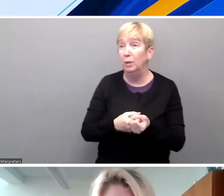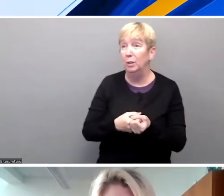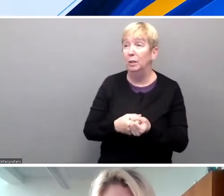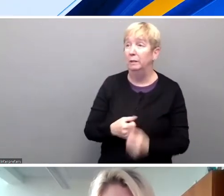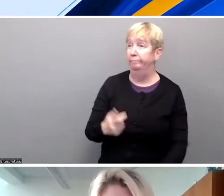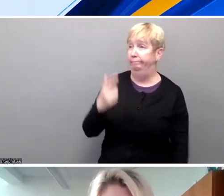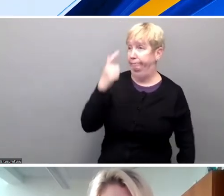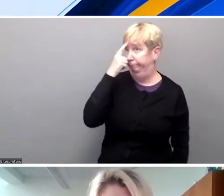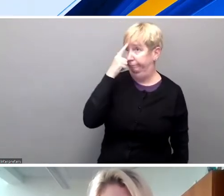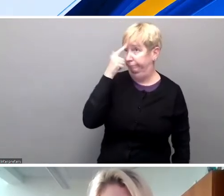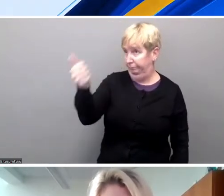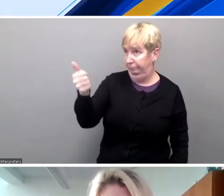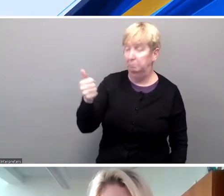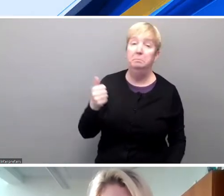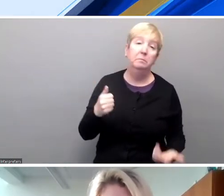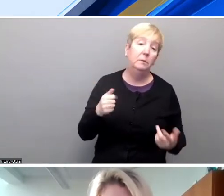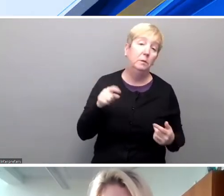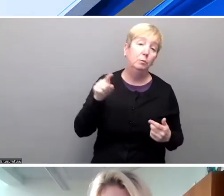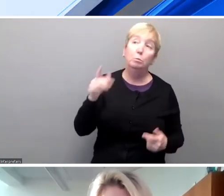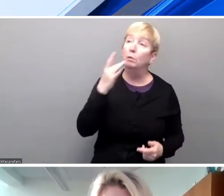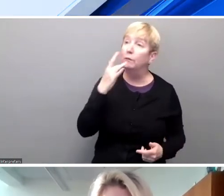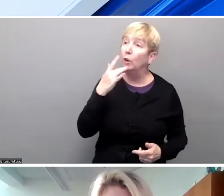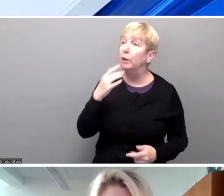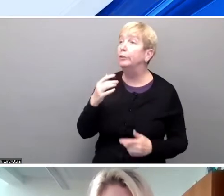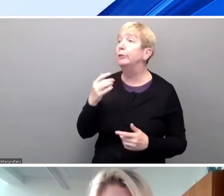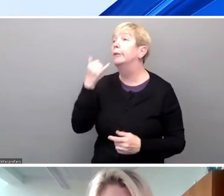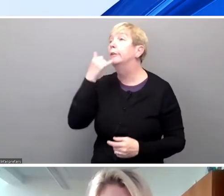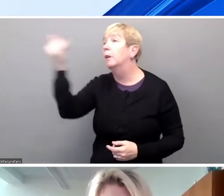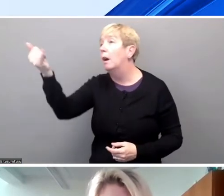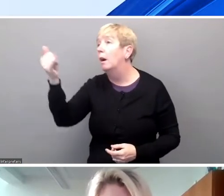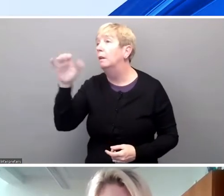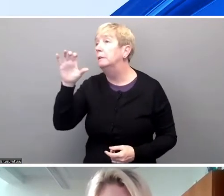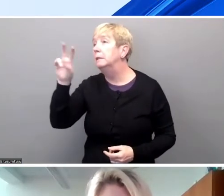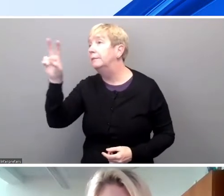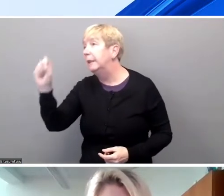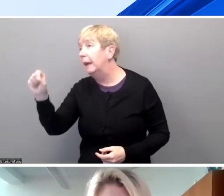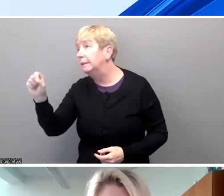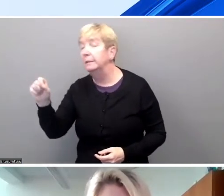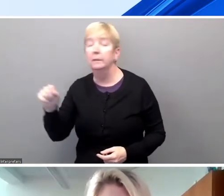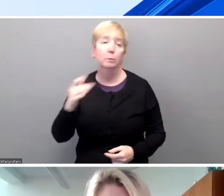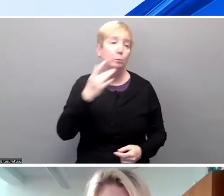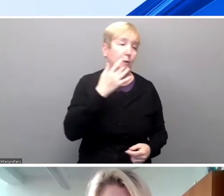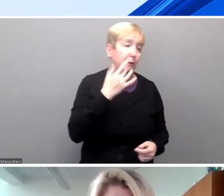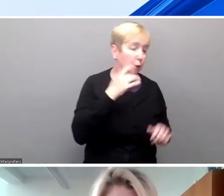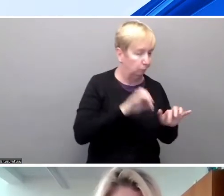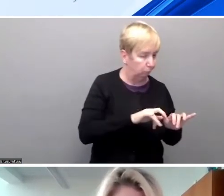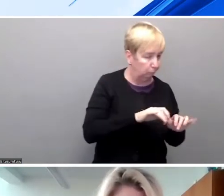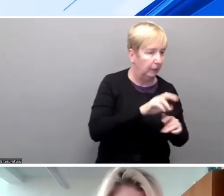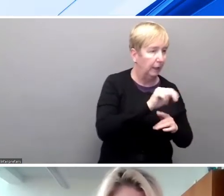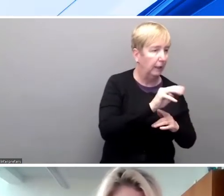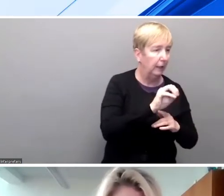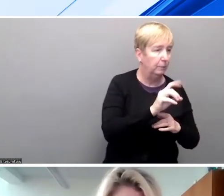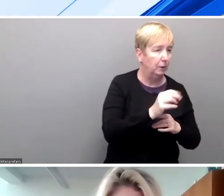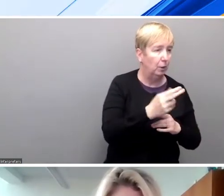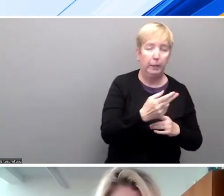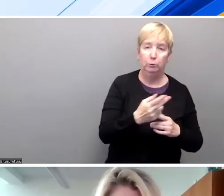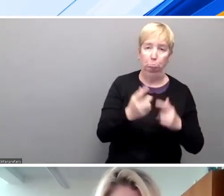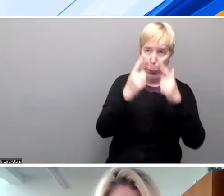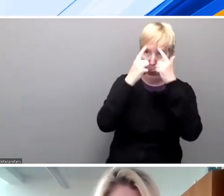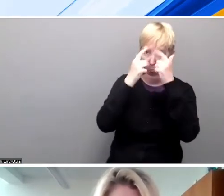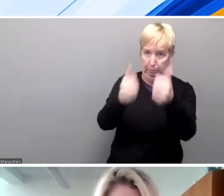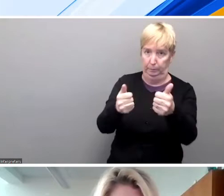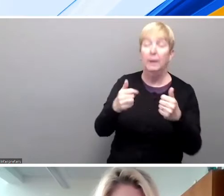more convenient for you to go to a pharmacy or find a pharmacy that'll do it right away, that's great. My patients who are all